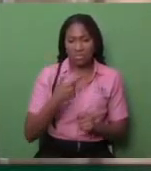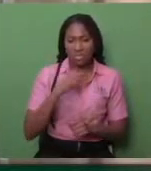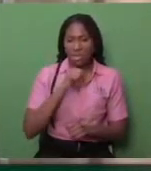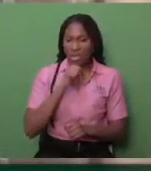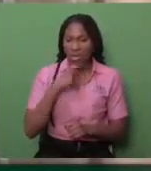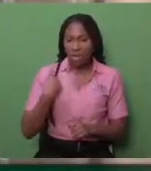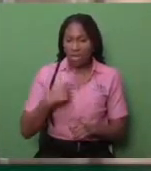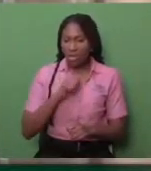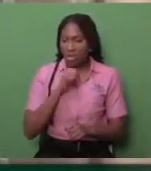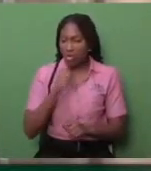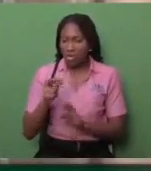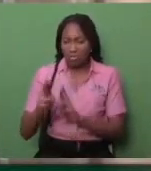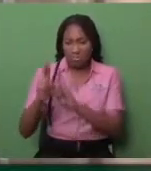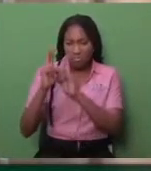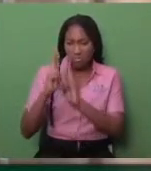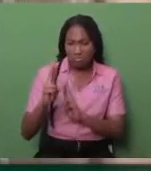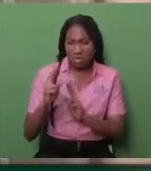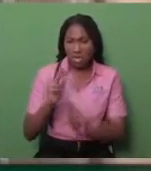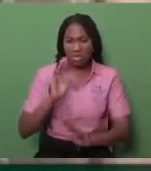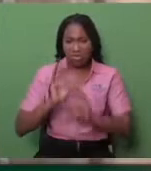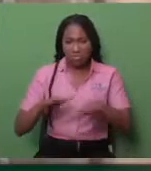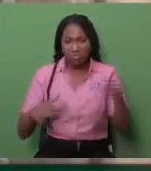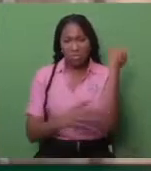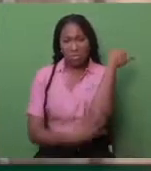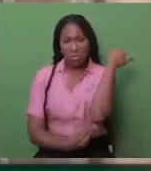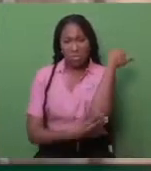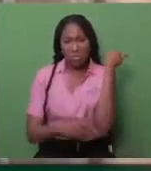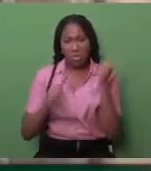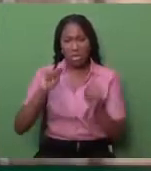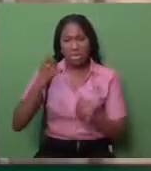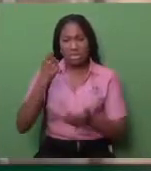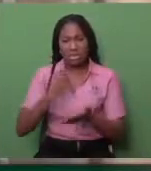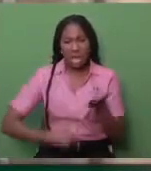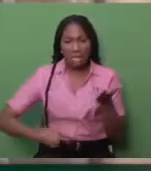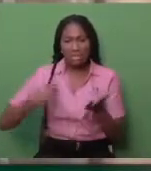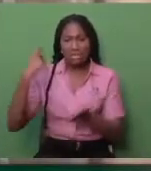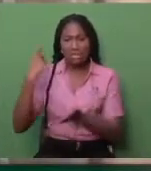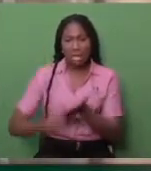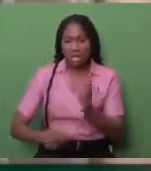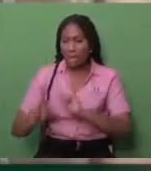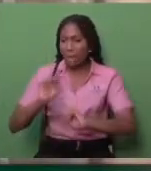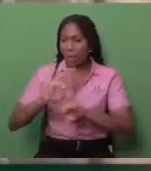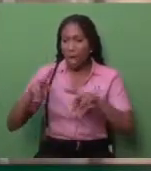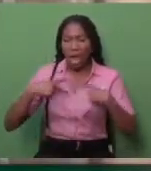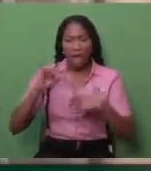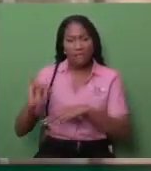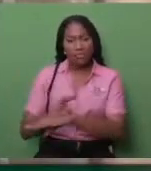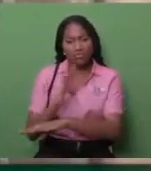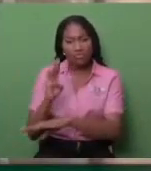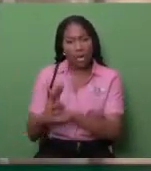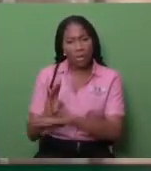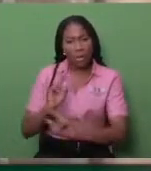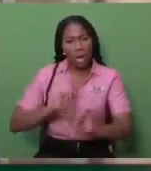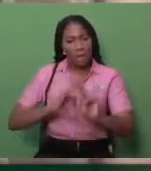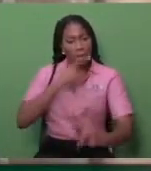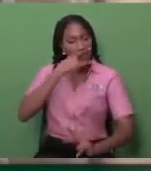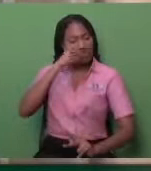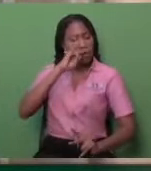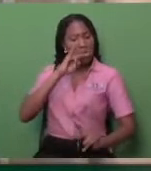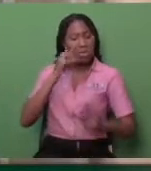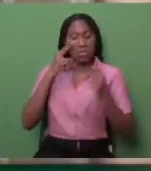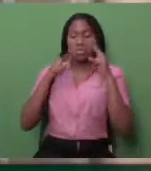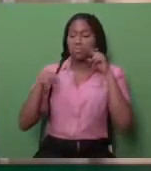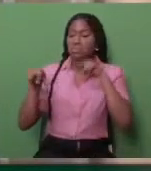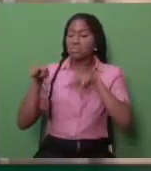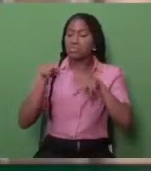to impoverish children, to tax upon tax for persons without jobs, those who sit in high towers whilst all around them our